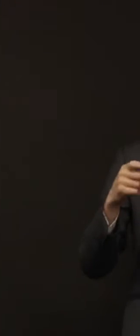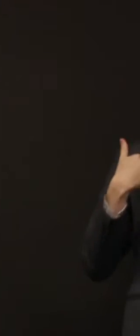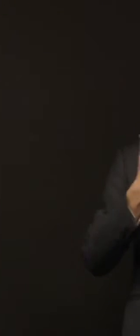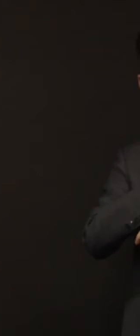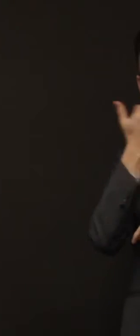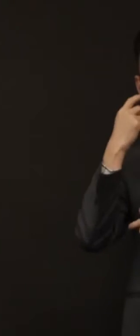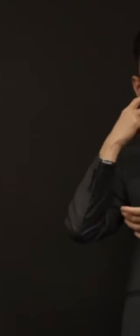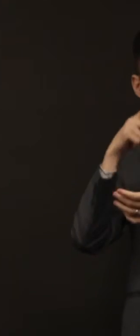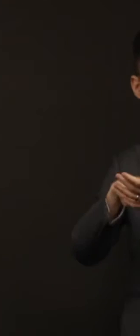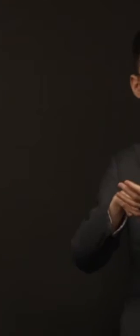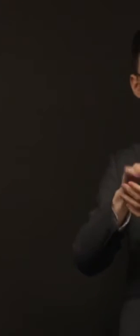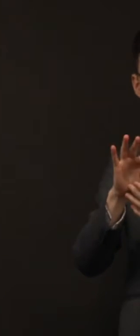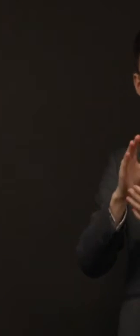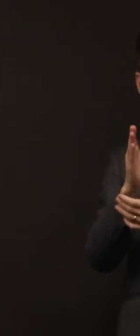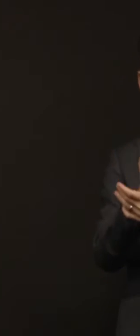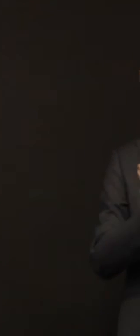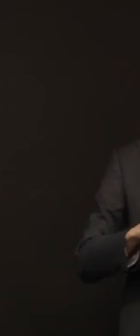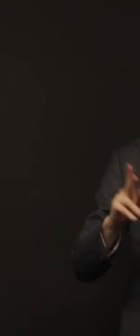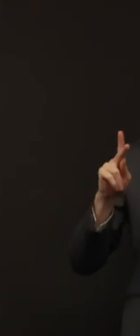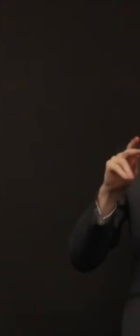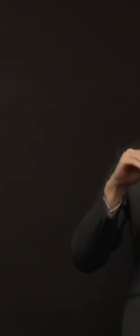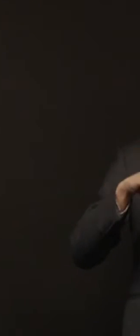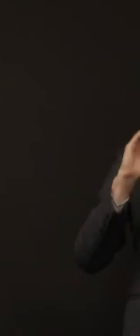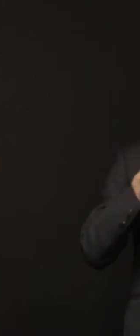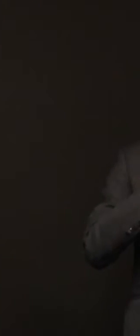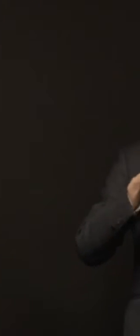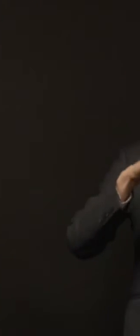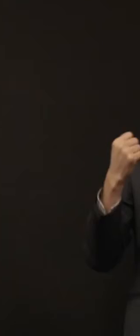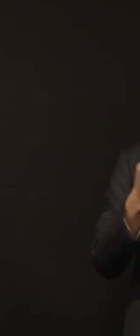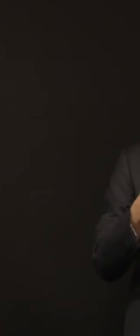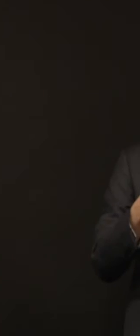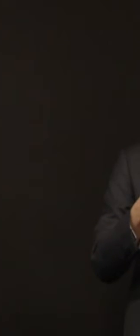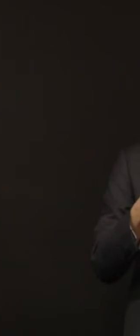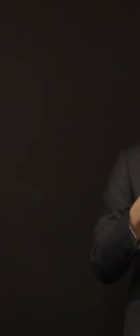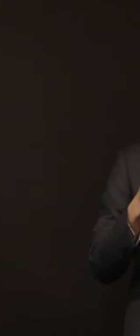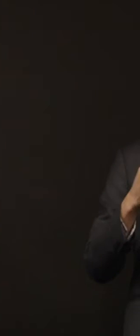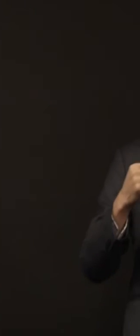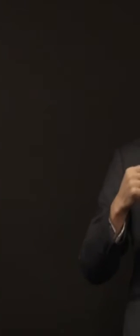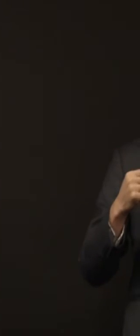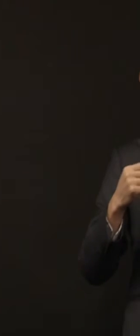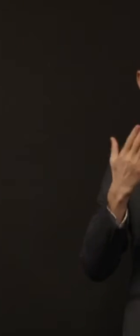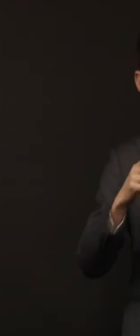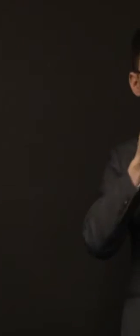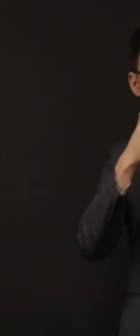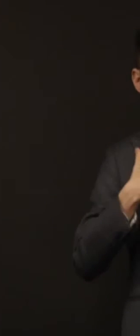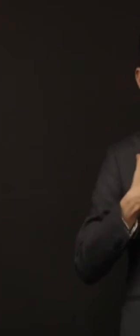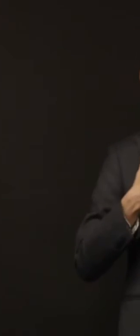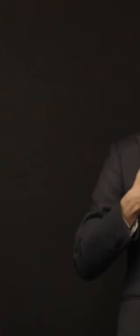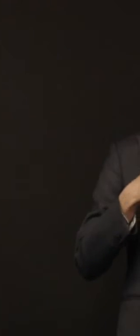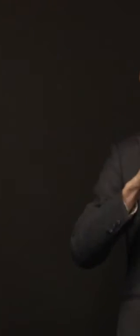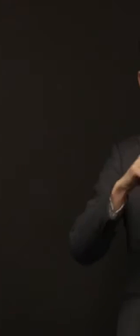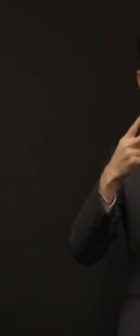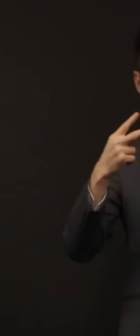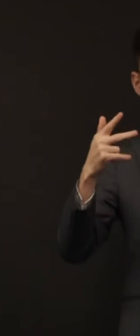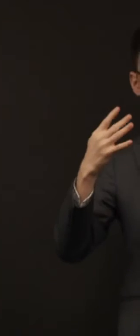of how some people in our society, have not one, but they have two and sometimes three